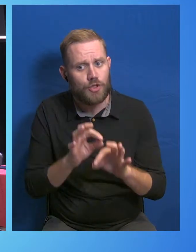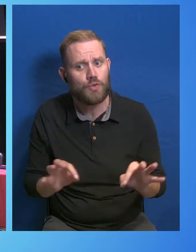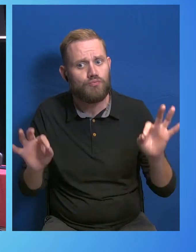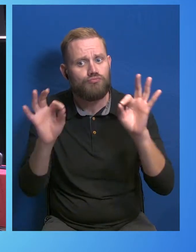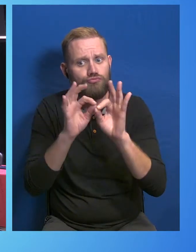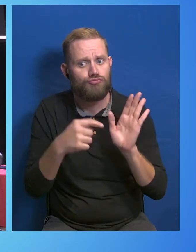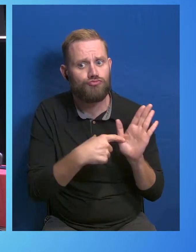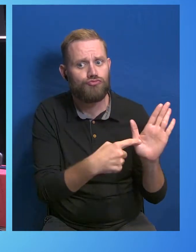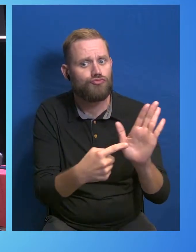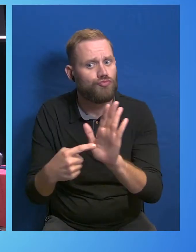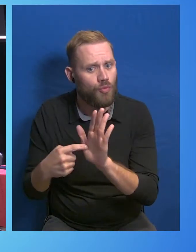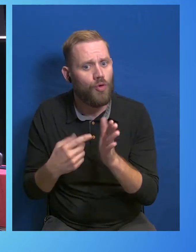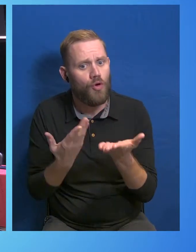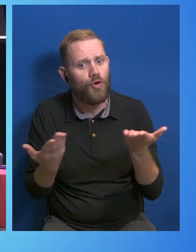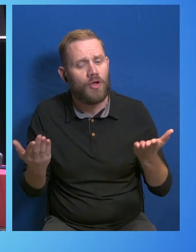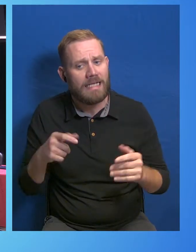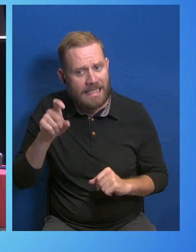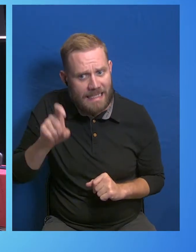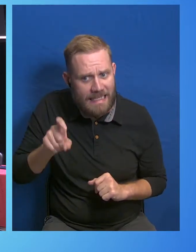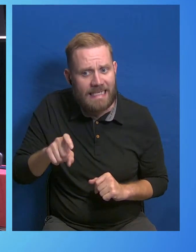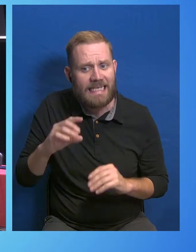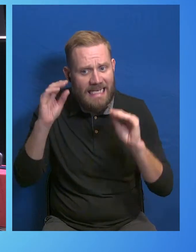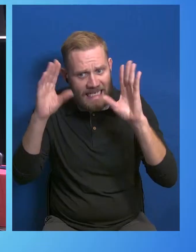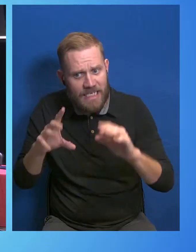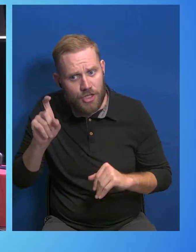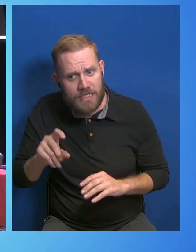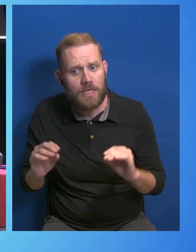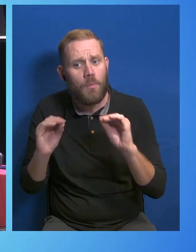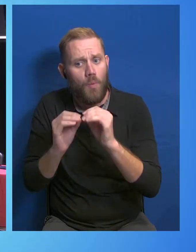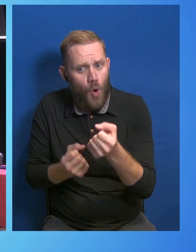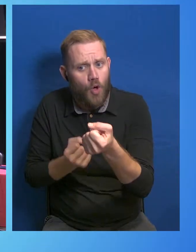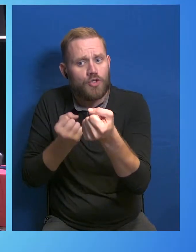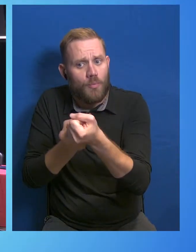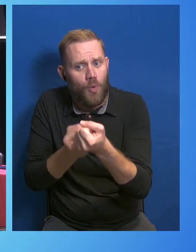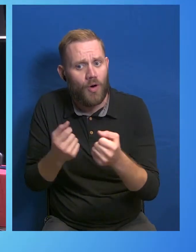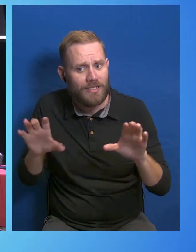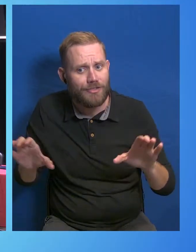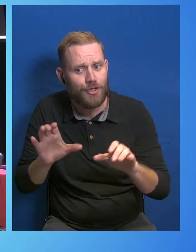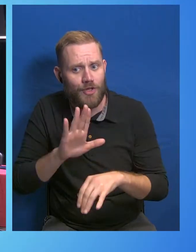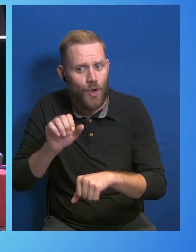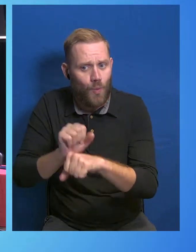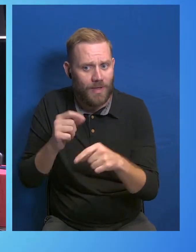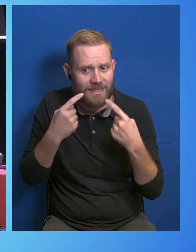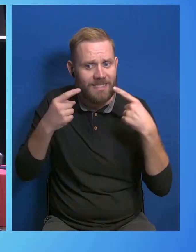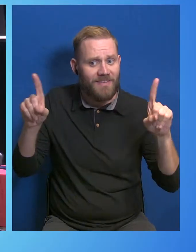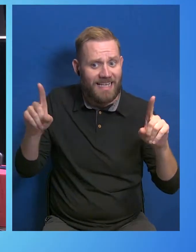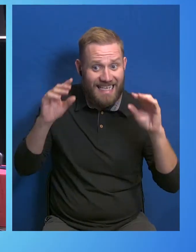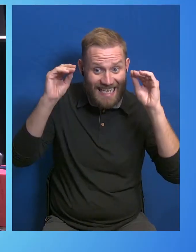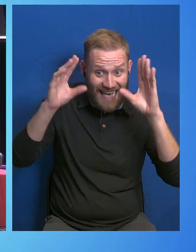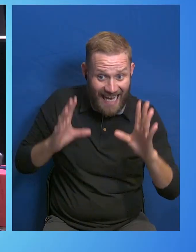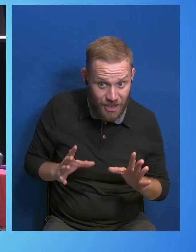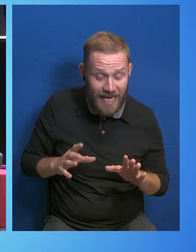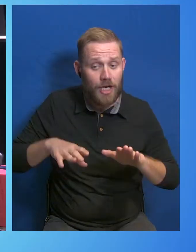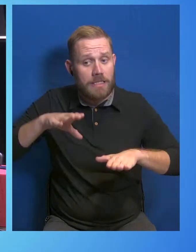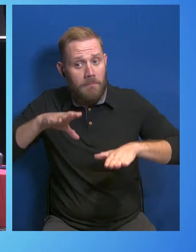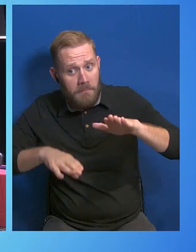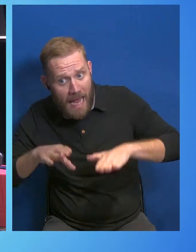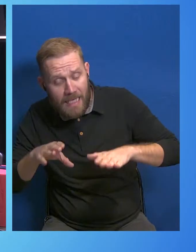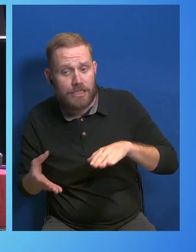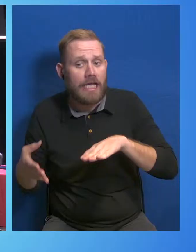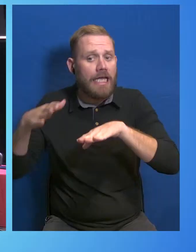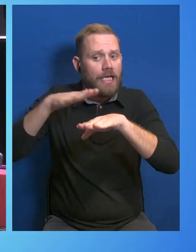need. Teachers require more support to do their jobs effectively. Educators are balancing